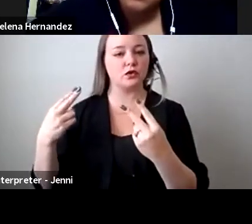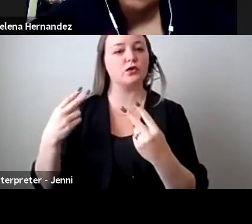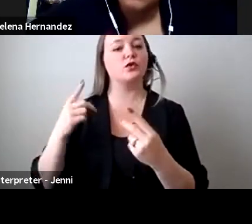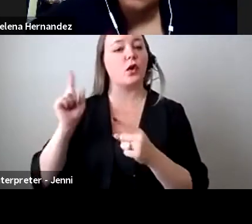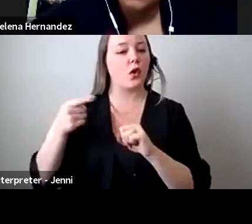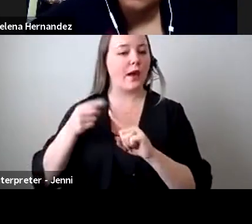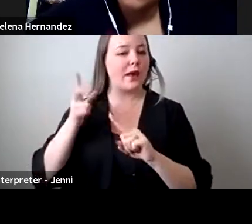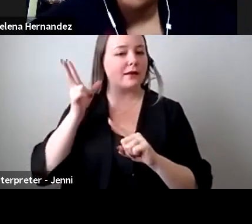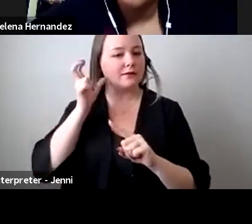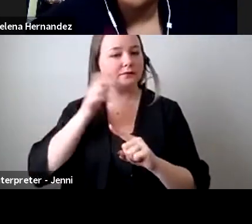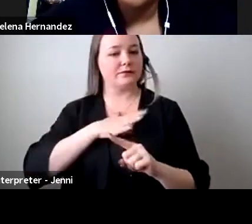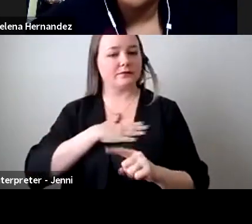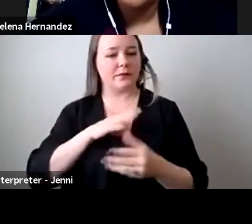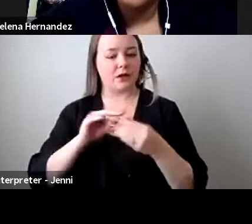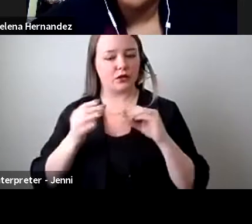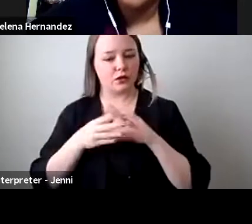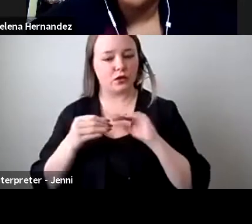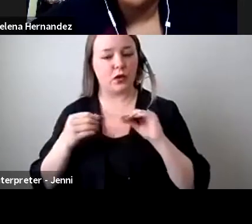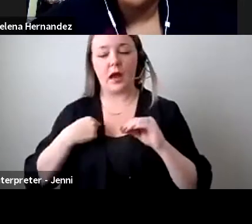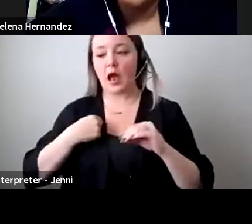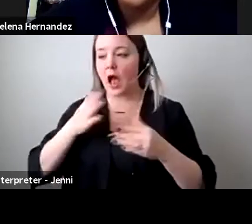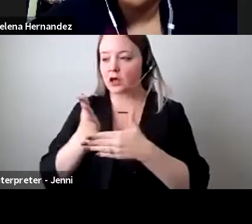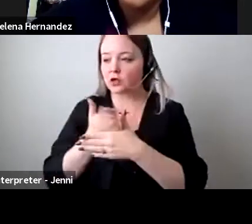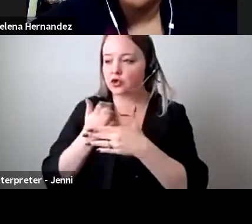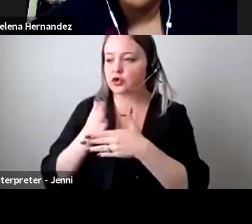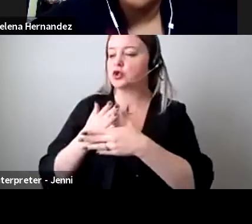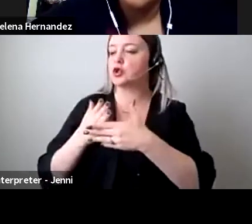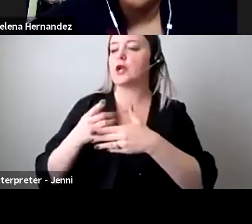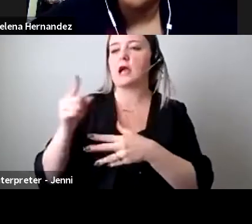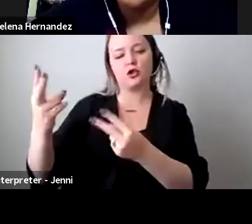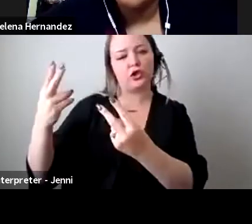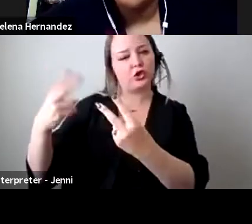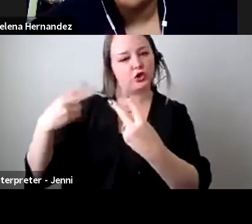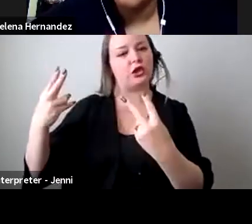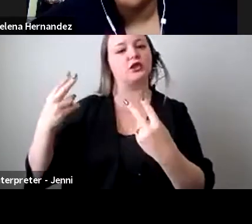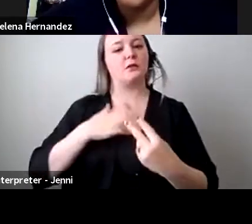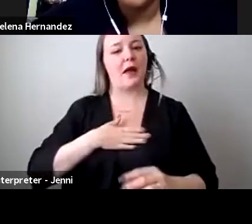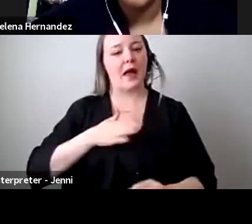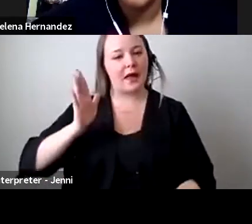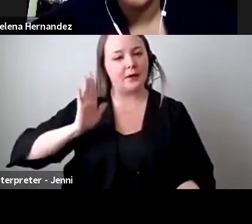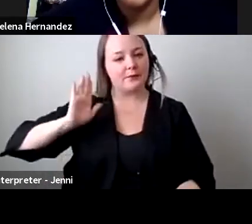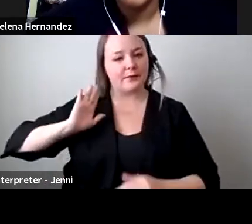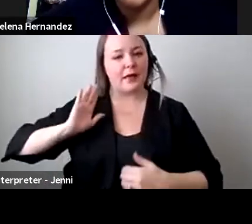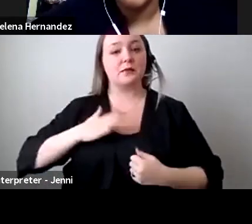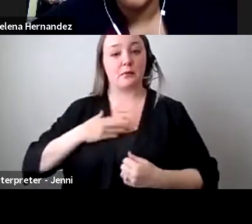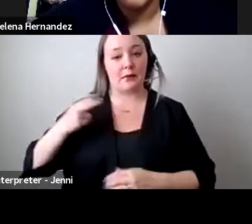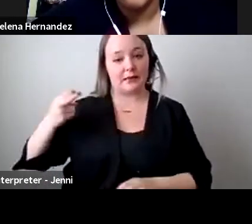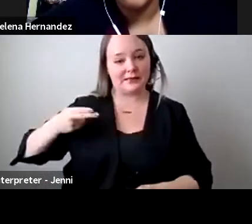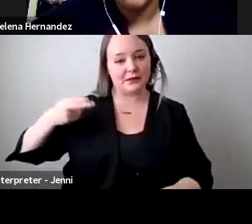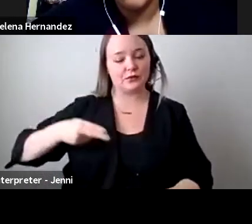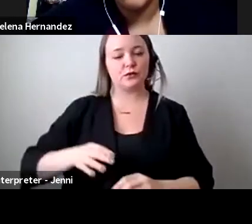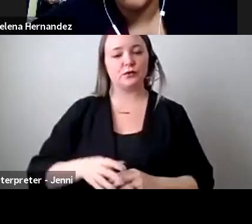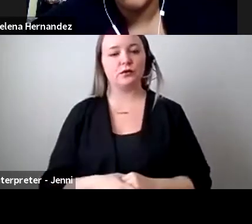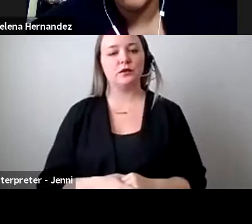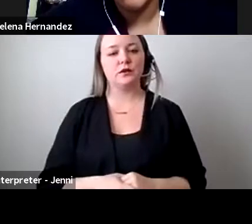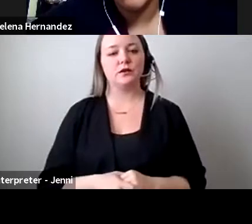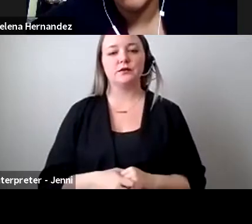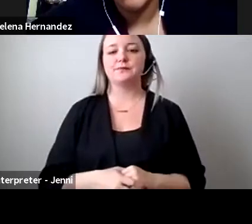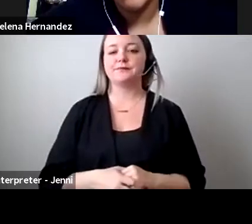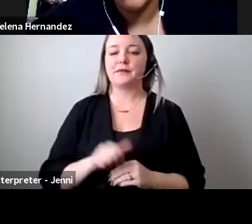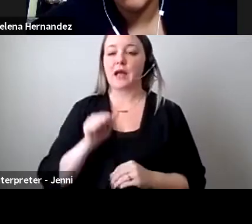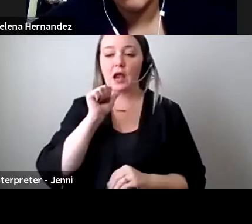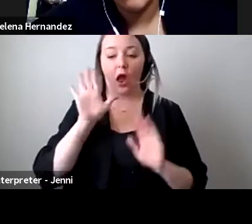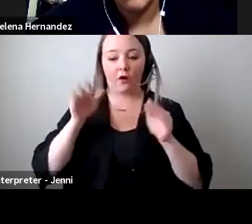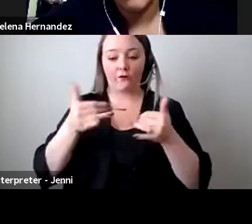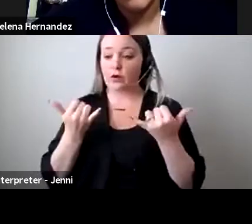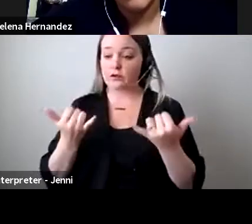of my past. She asked for my past. I told her my past. She judged me based off my past instead of just noticing what I'm trying to do now.